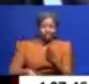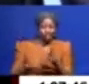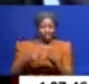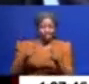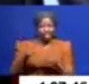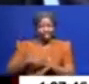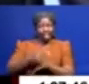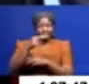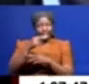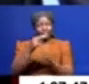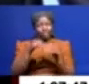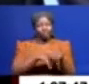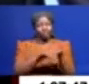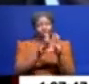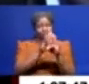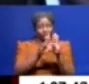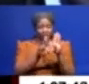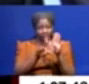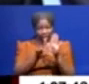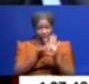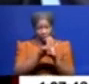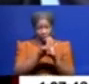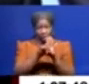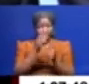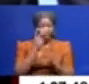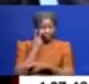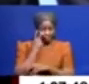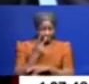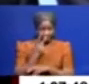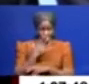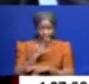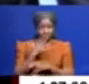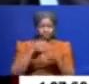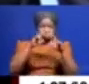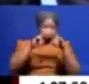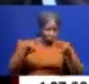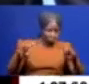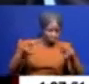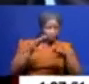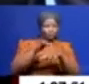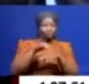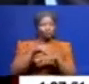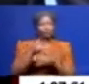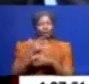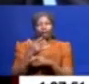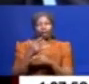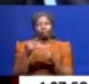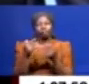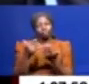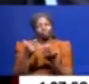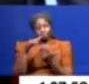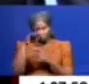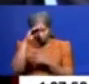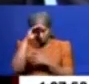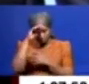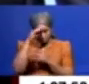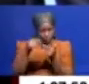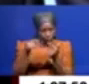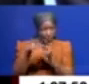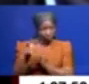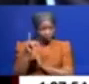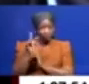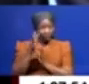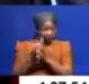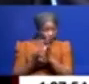note, that there has been a crackdown on the illicit brews, and therefore if you are arrested today and you repeat the excess,